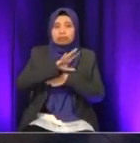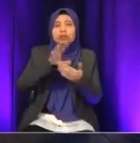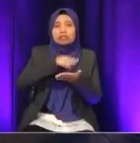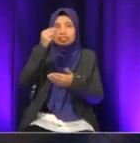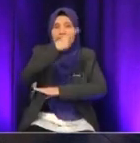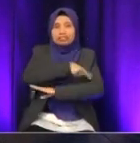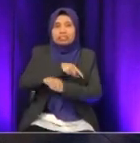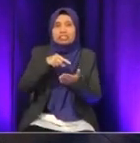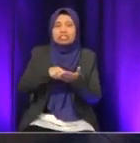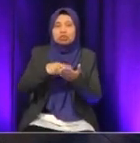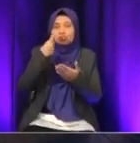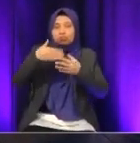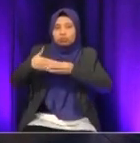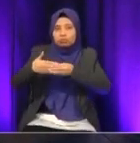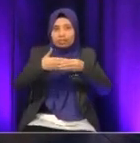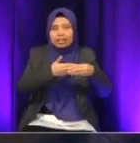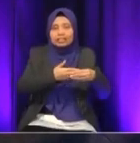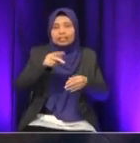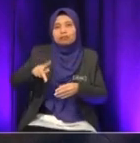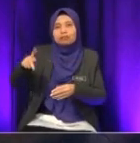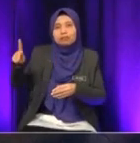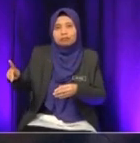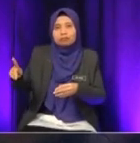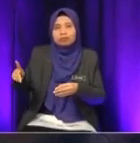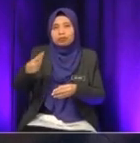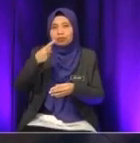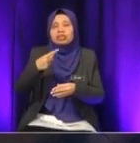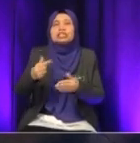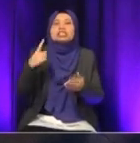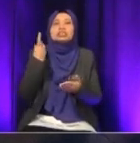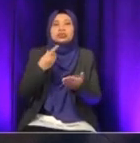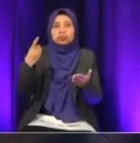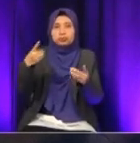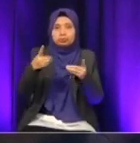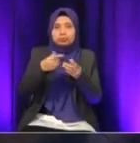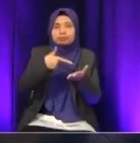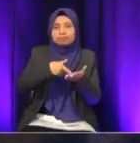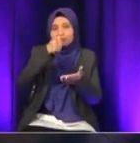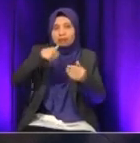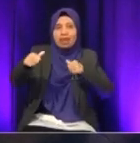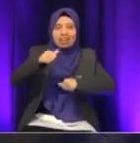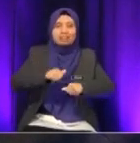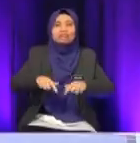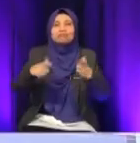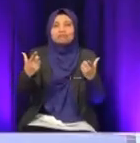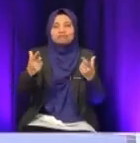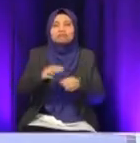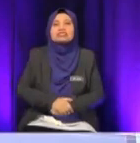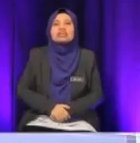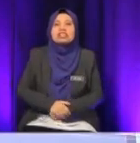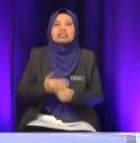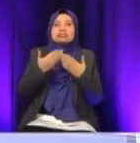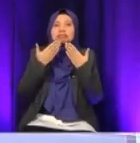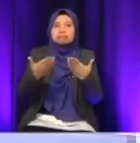also regards to listening activity, a very important activity, I would say, for Form 5 students. All right, and let's also thank our